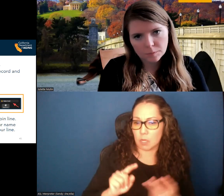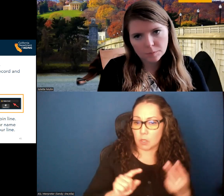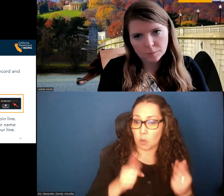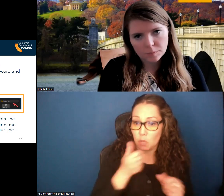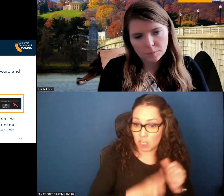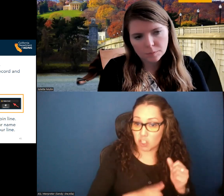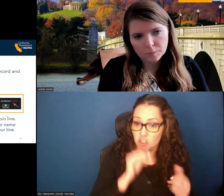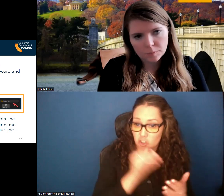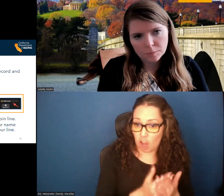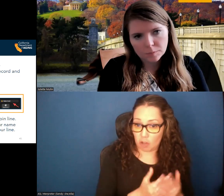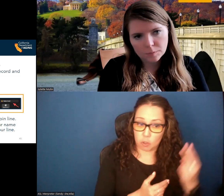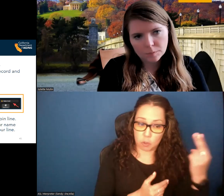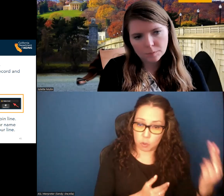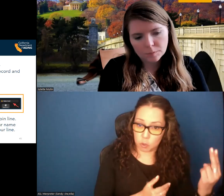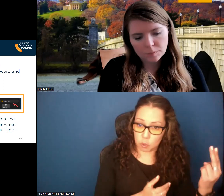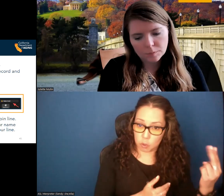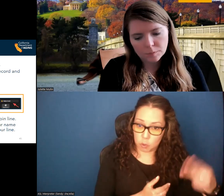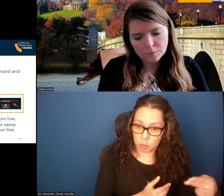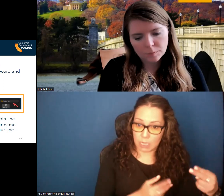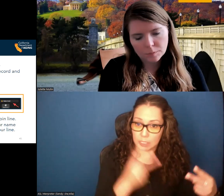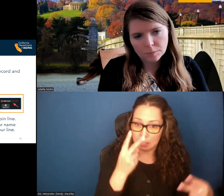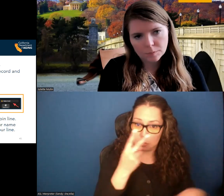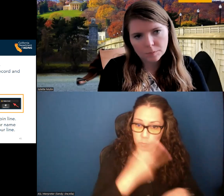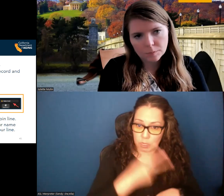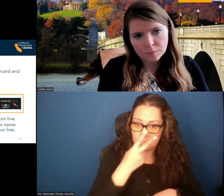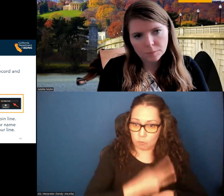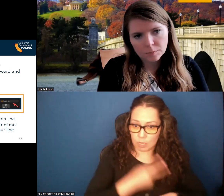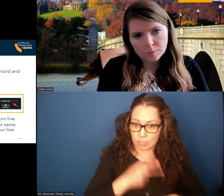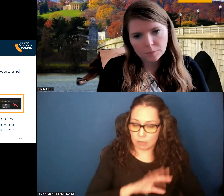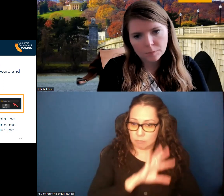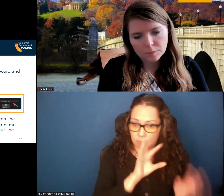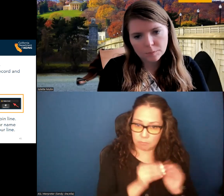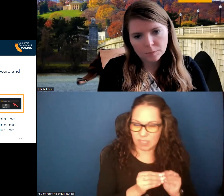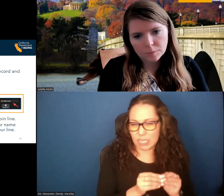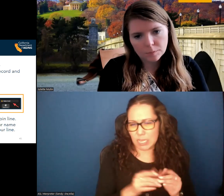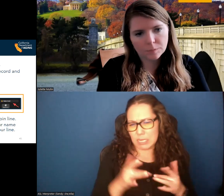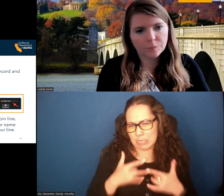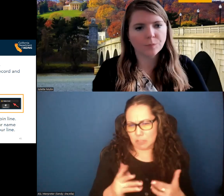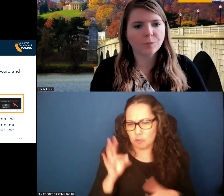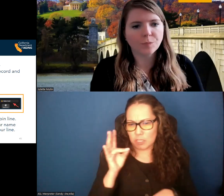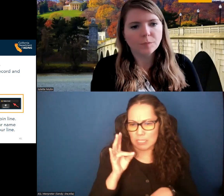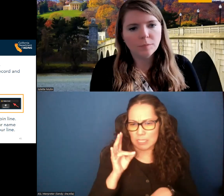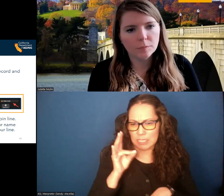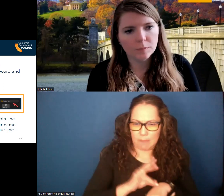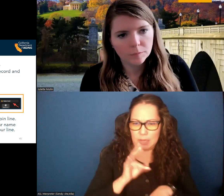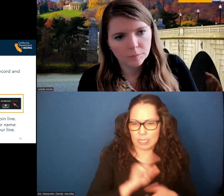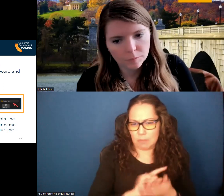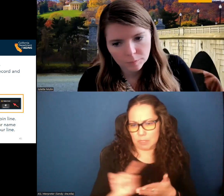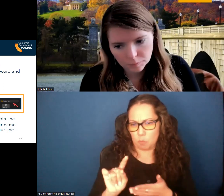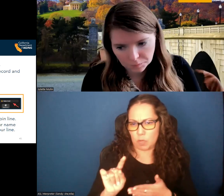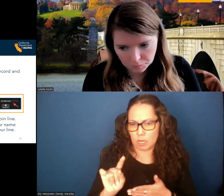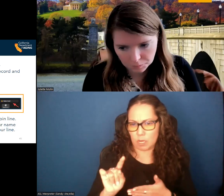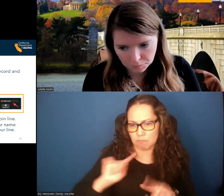and usually seven days a week. Um, my mom was very